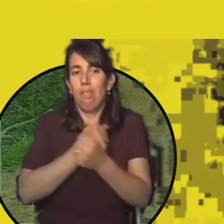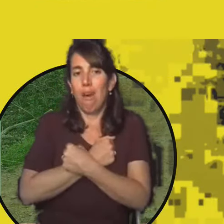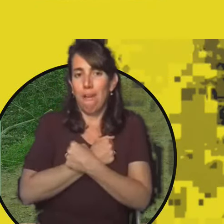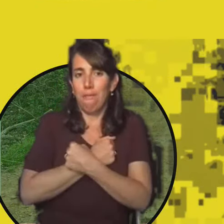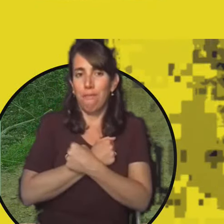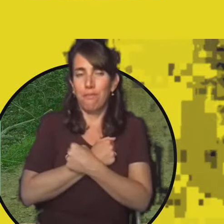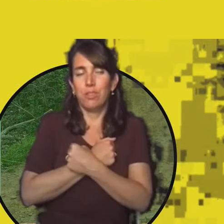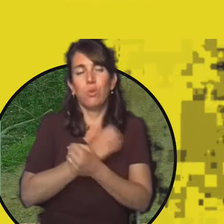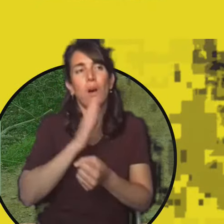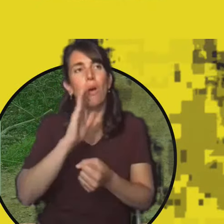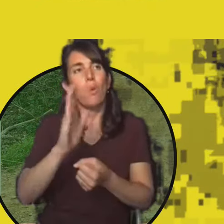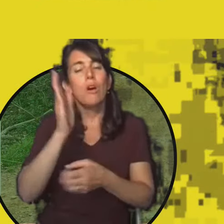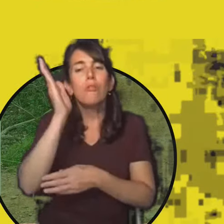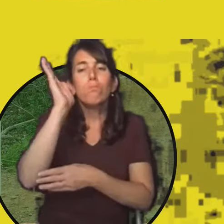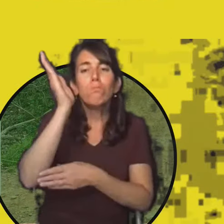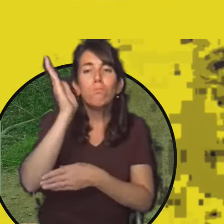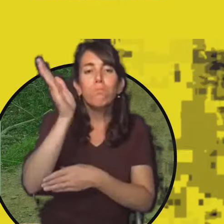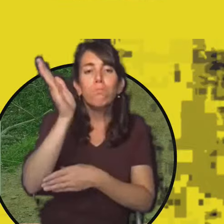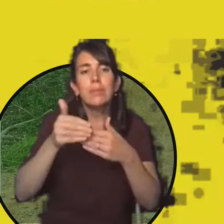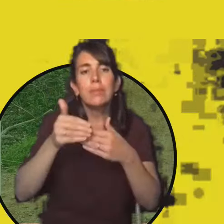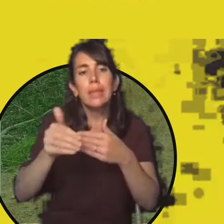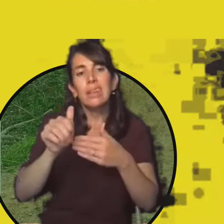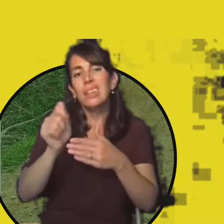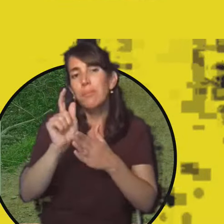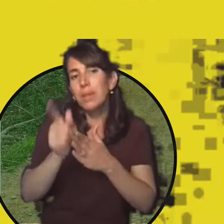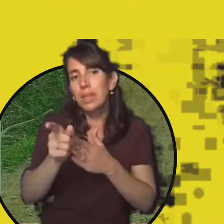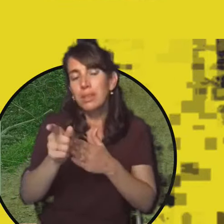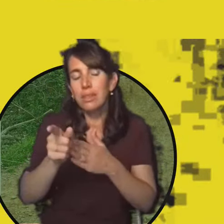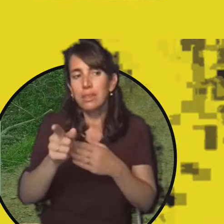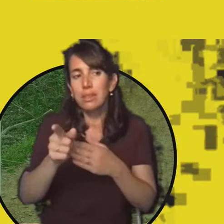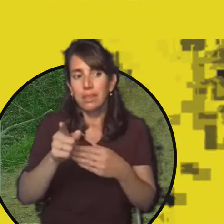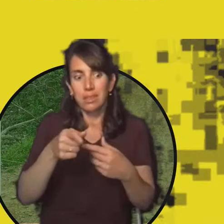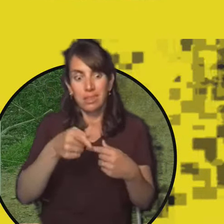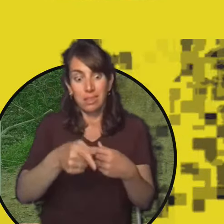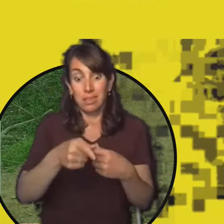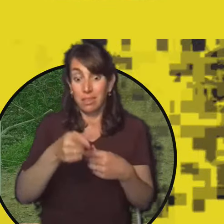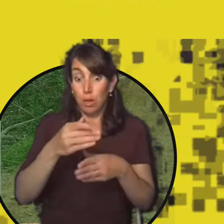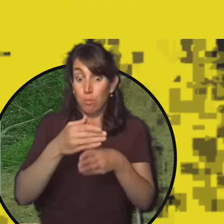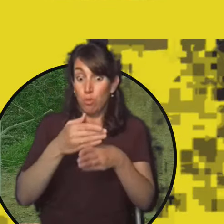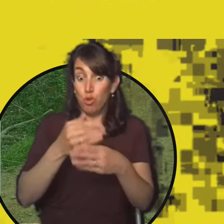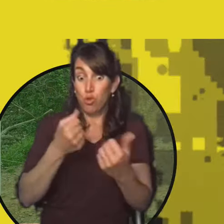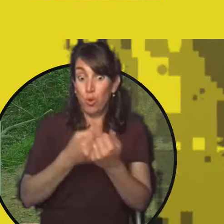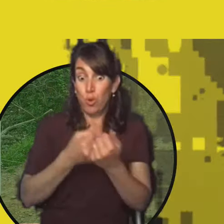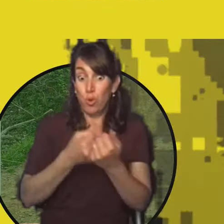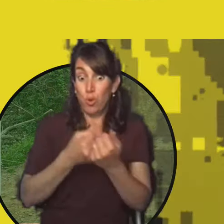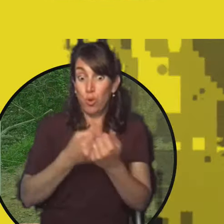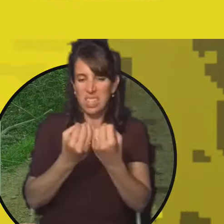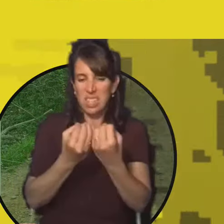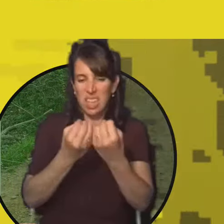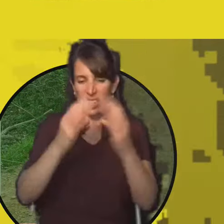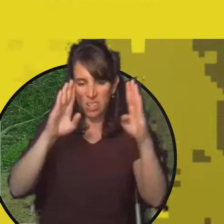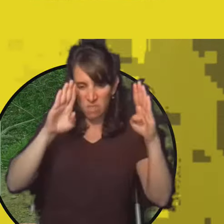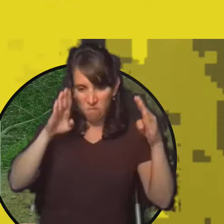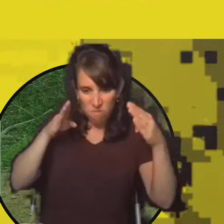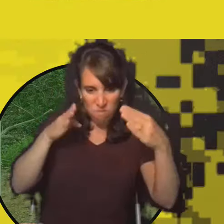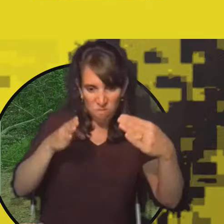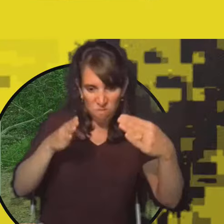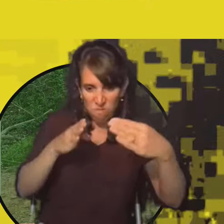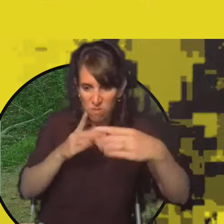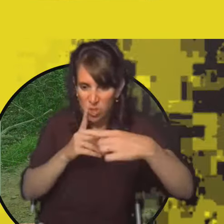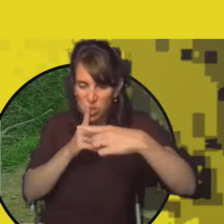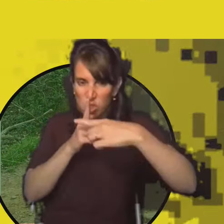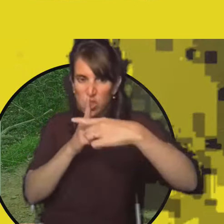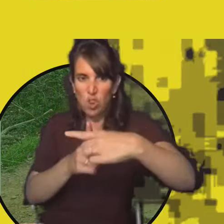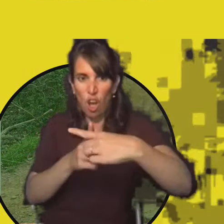so about how the criminalization of mutual aid is intentionally used to suppress a movement